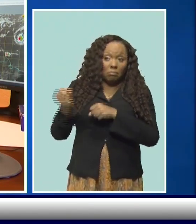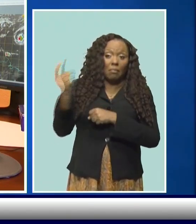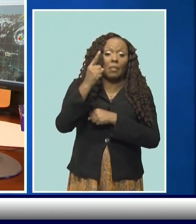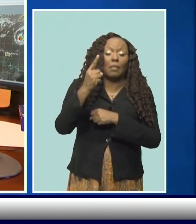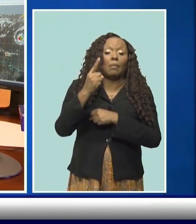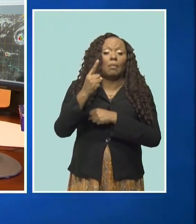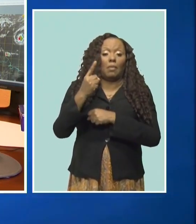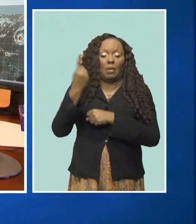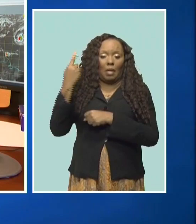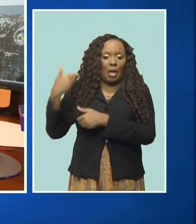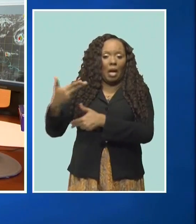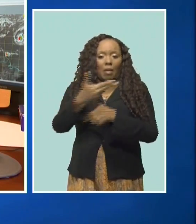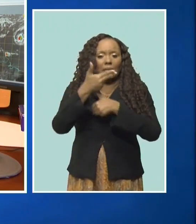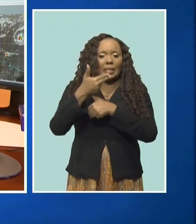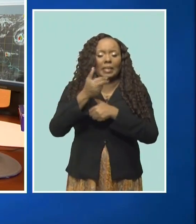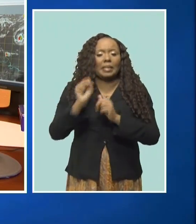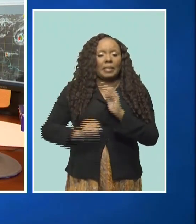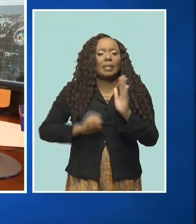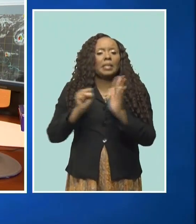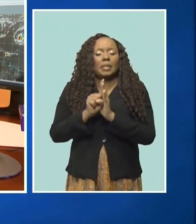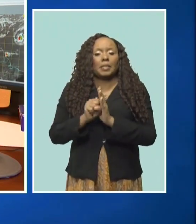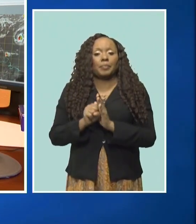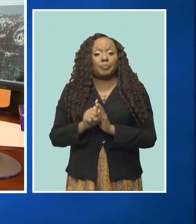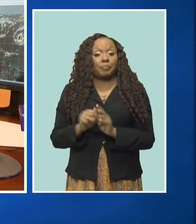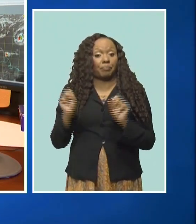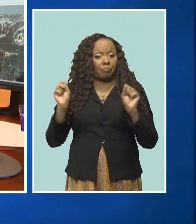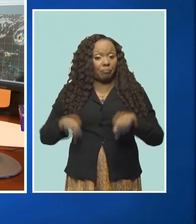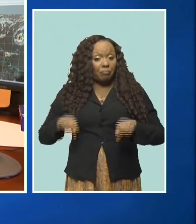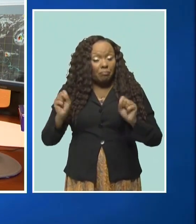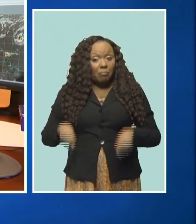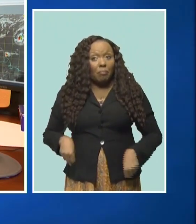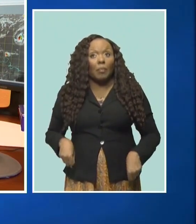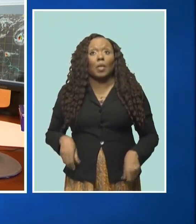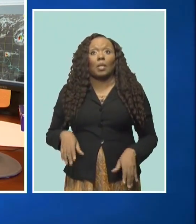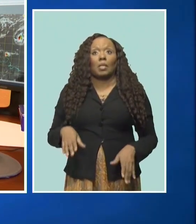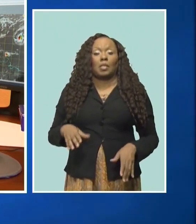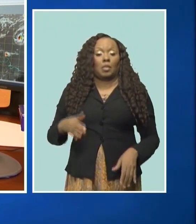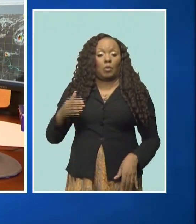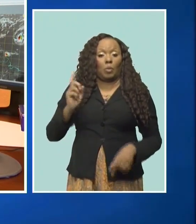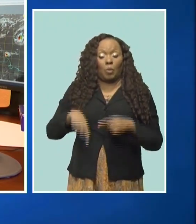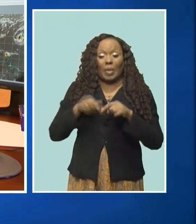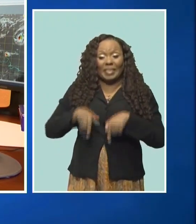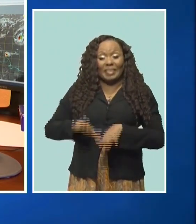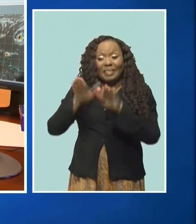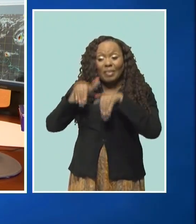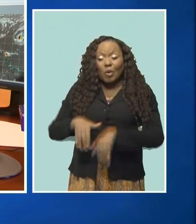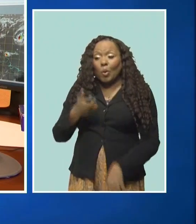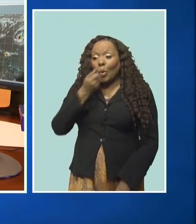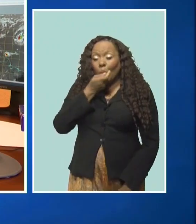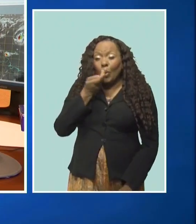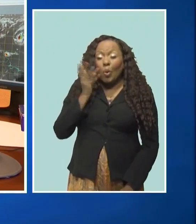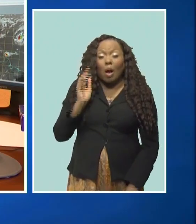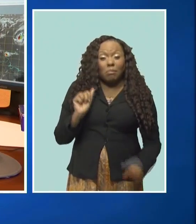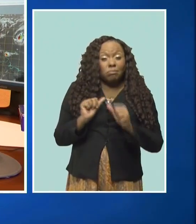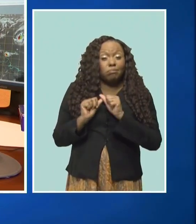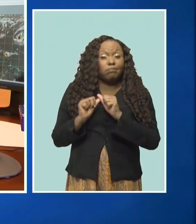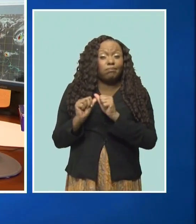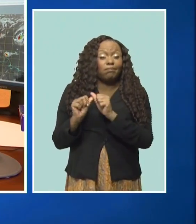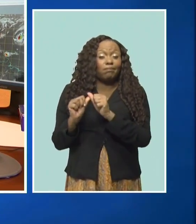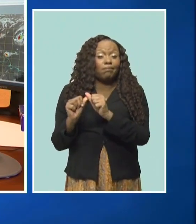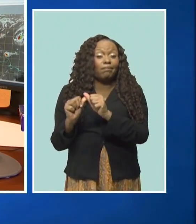hurricane season, be aware that it is a possibility, yes, with the waters being that warm, if it continues into next year,